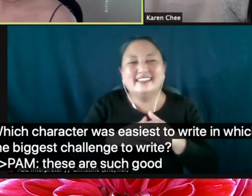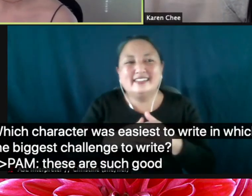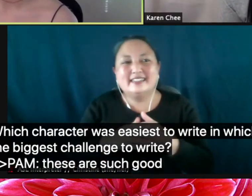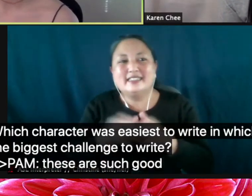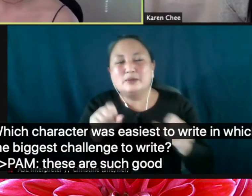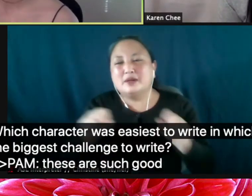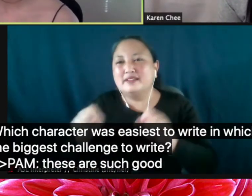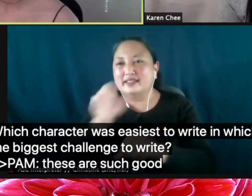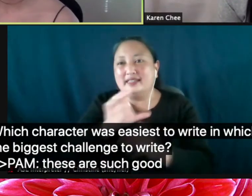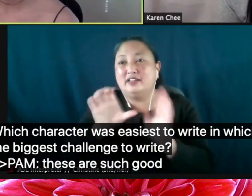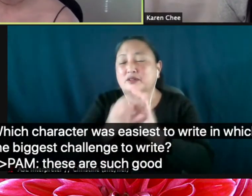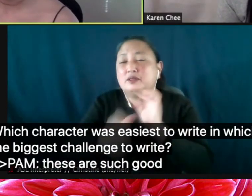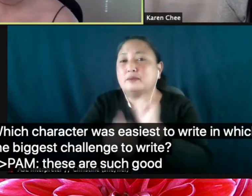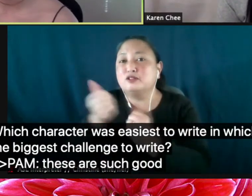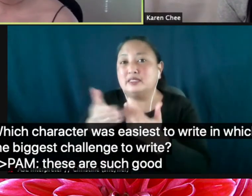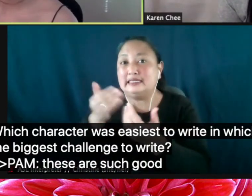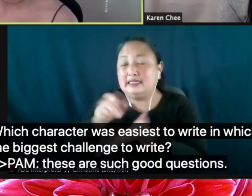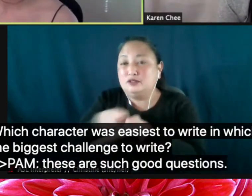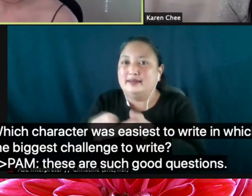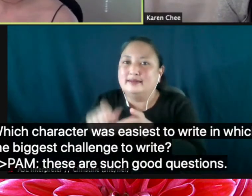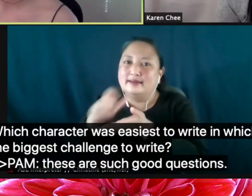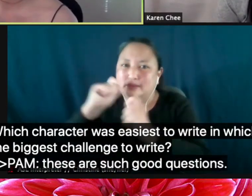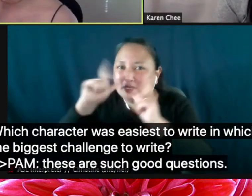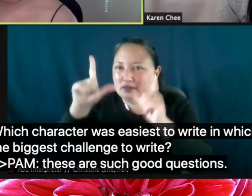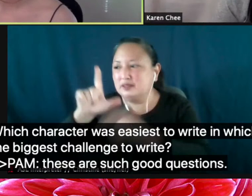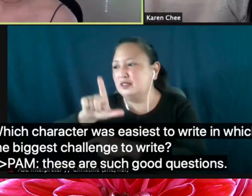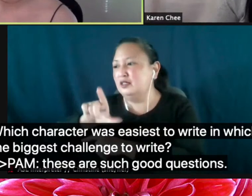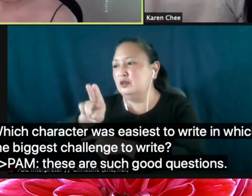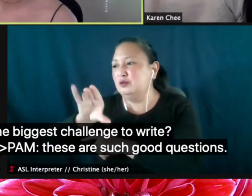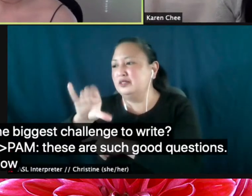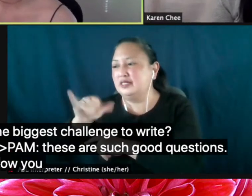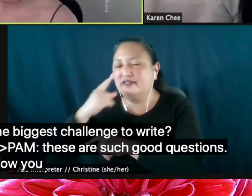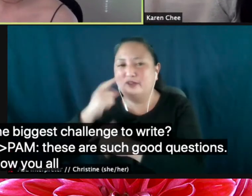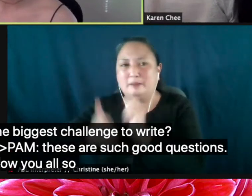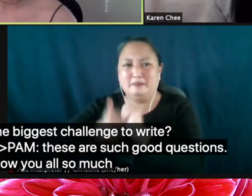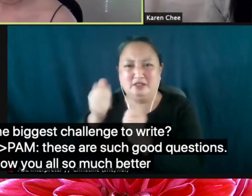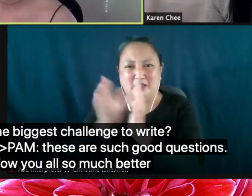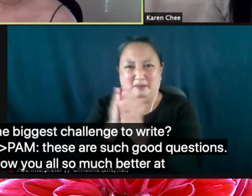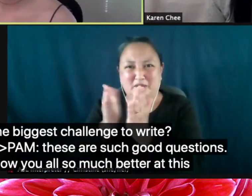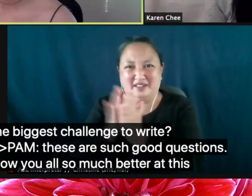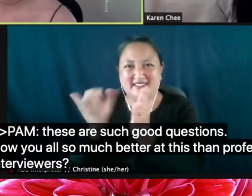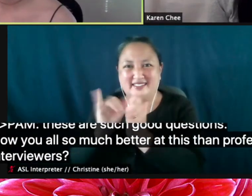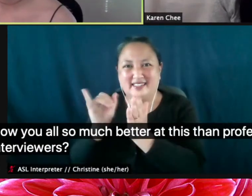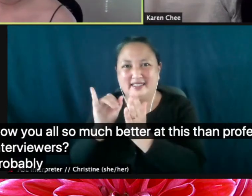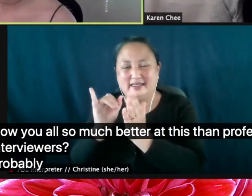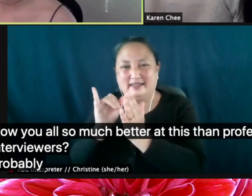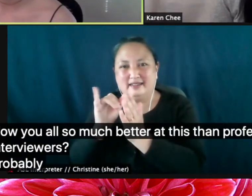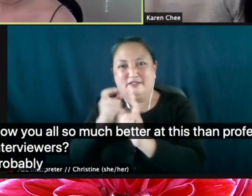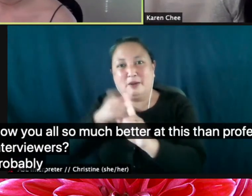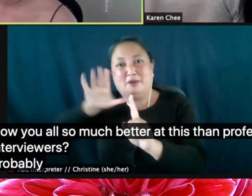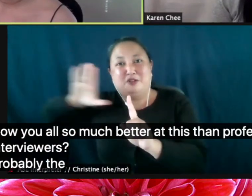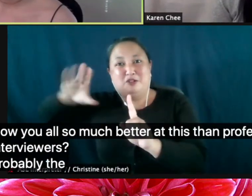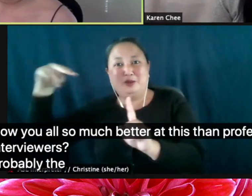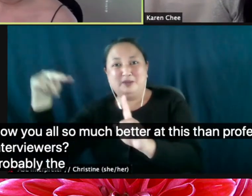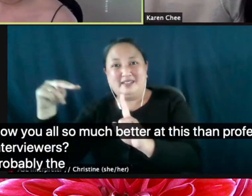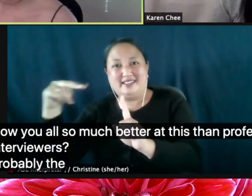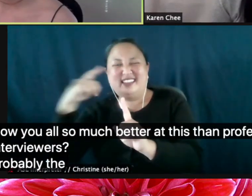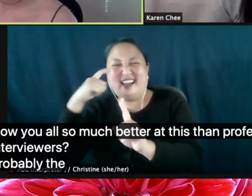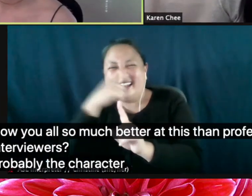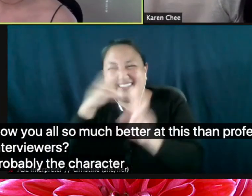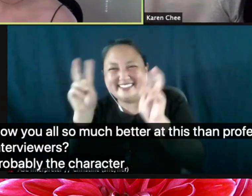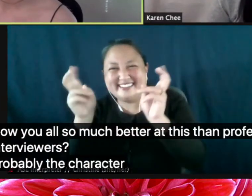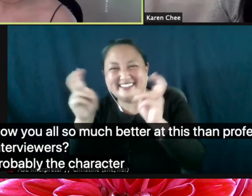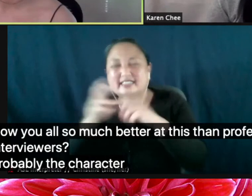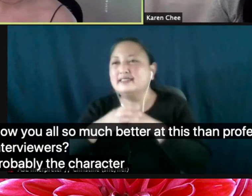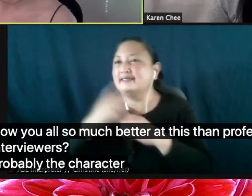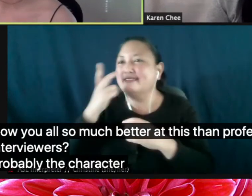character that was easiest for me to write, unsurprisingly, was Lucy, who for most of the book is like the eyes of the book. And I think that's I